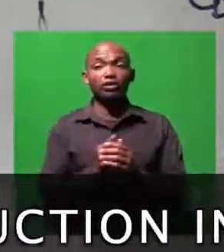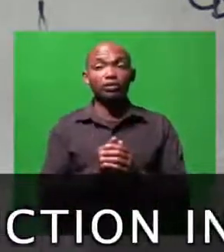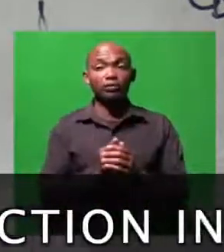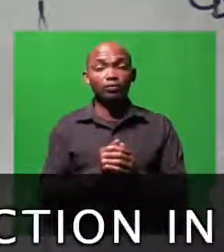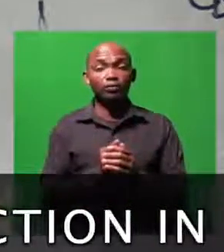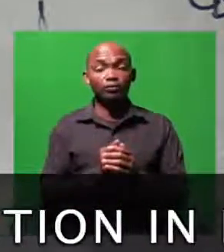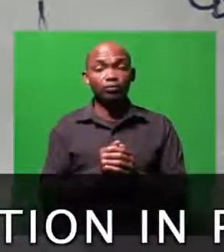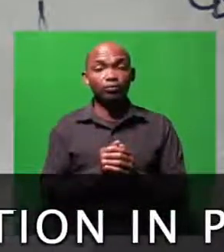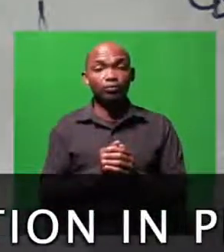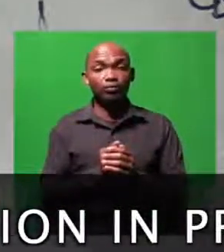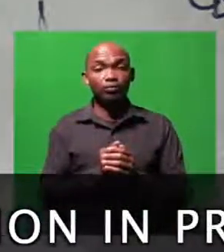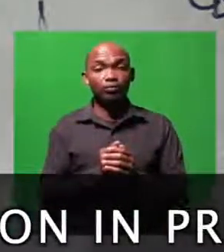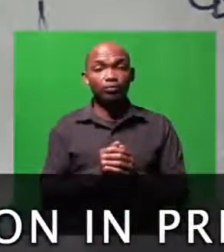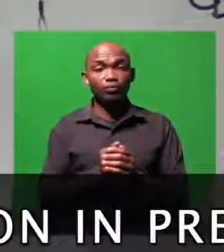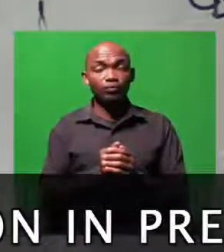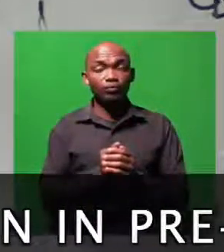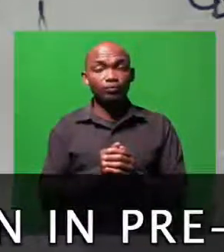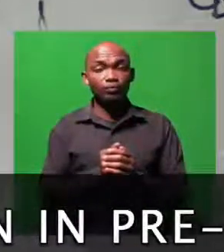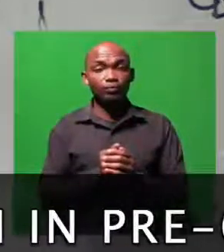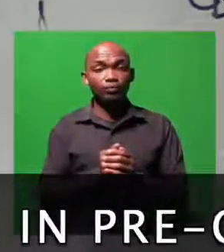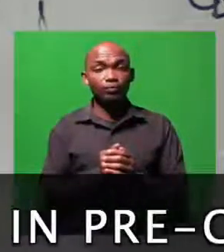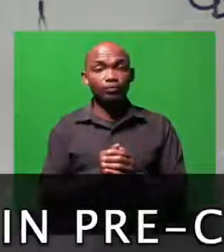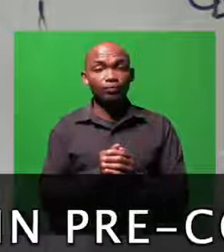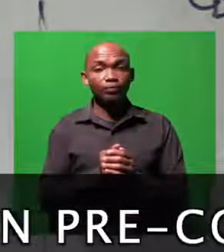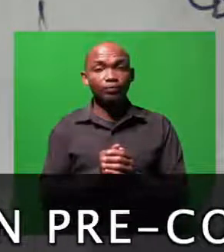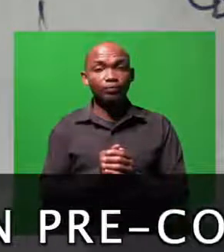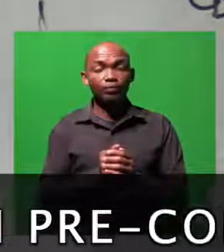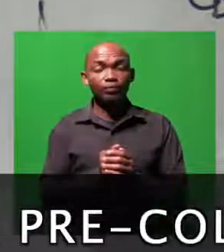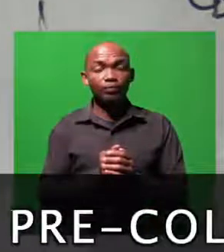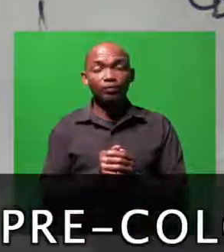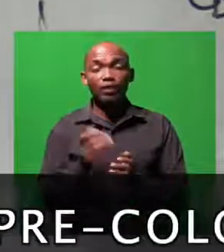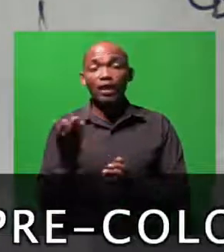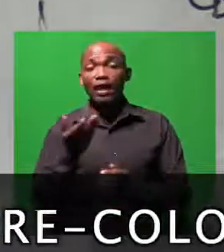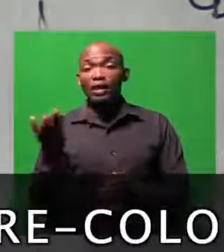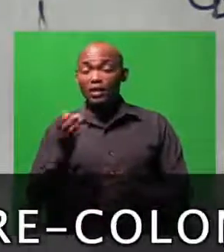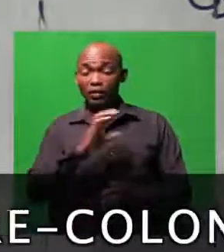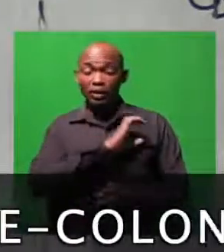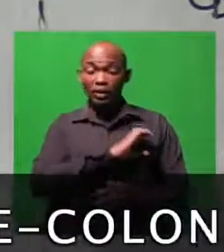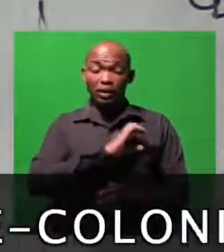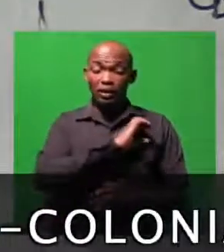low. That's why production was very low.